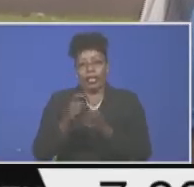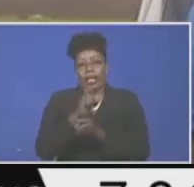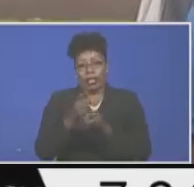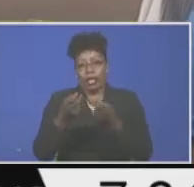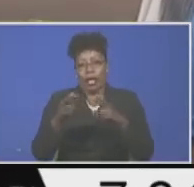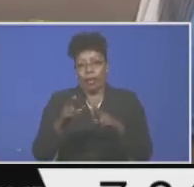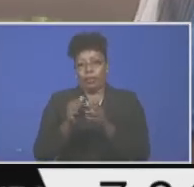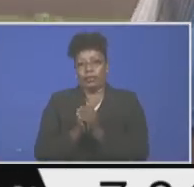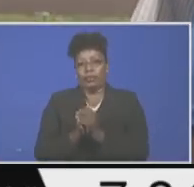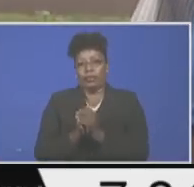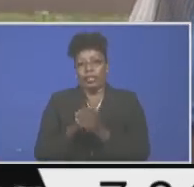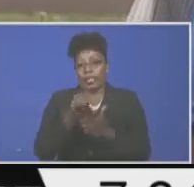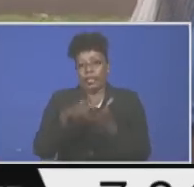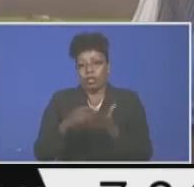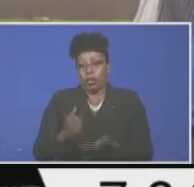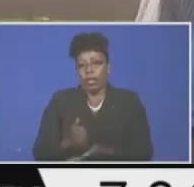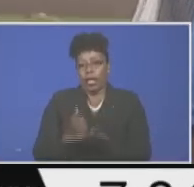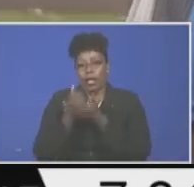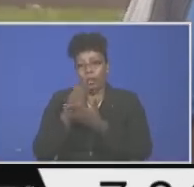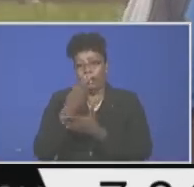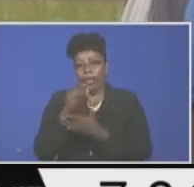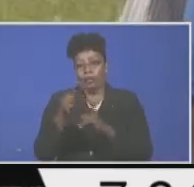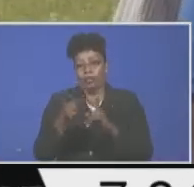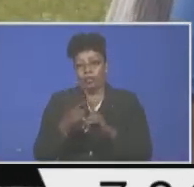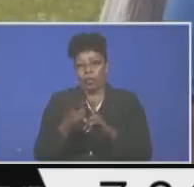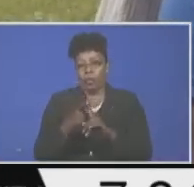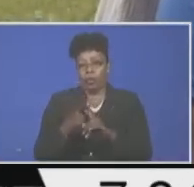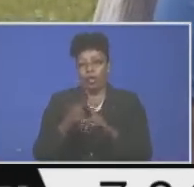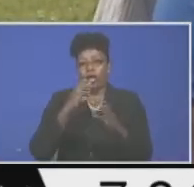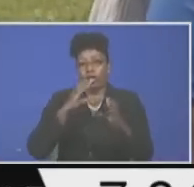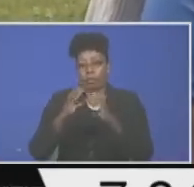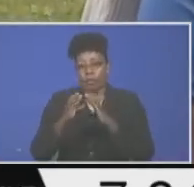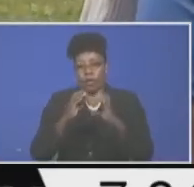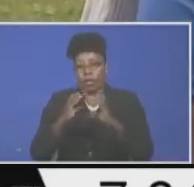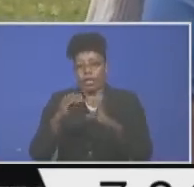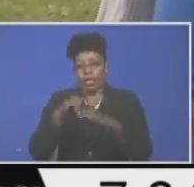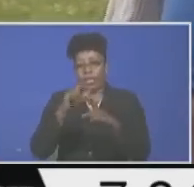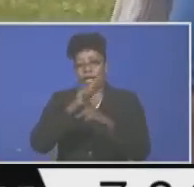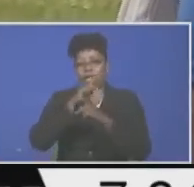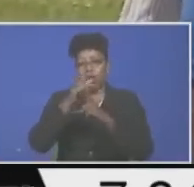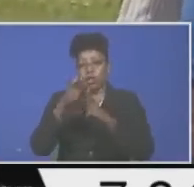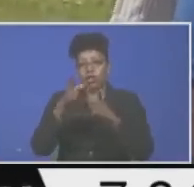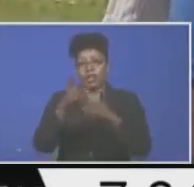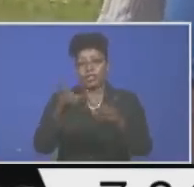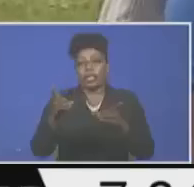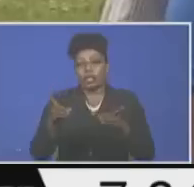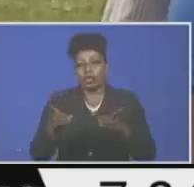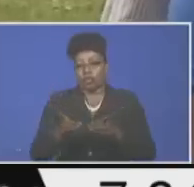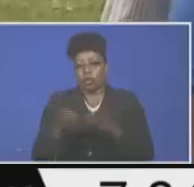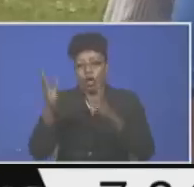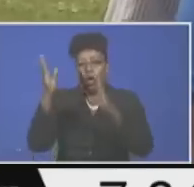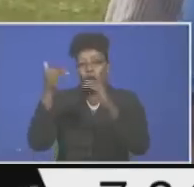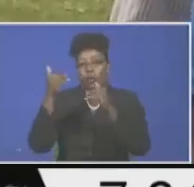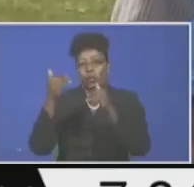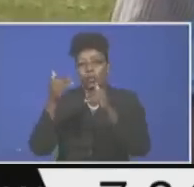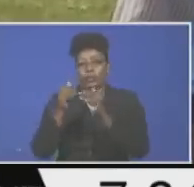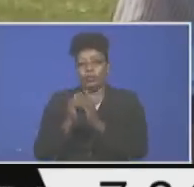radios hope will help them to be able to more effectively coordinate and communicate within their local districts. So we hope to have them on stream